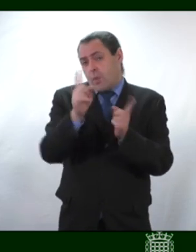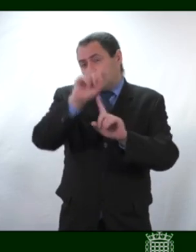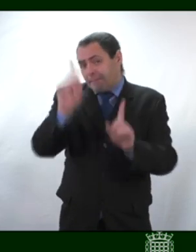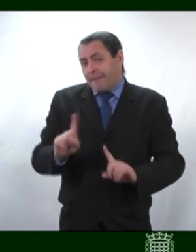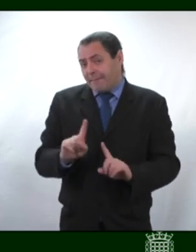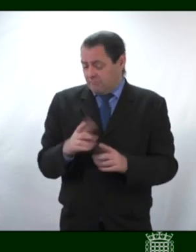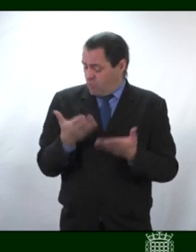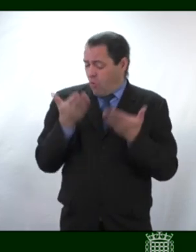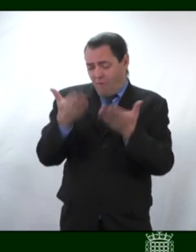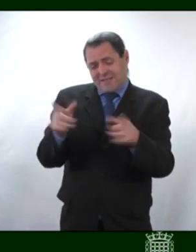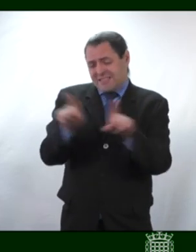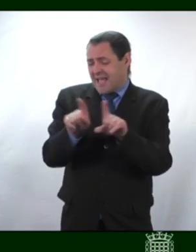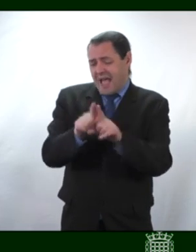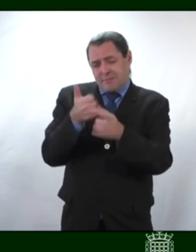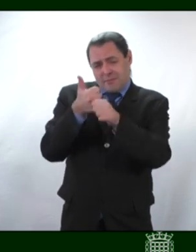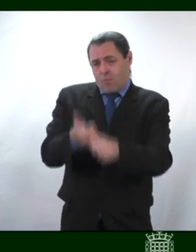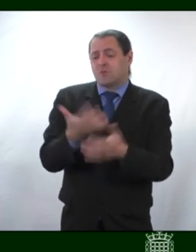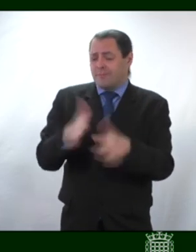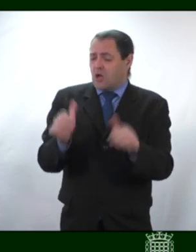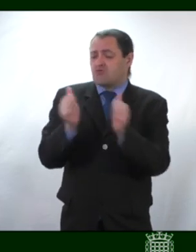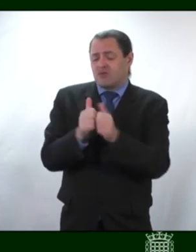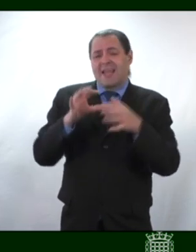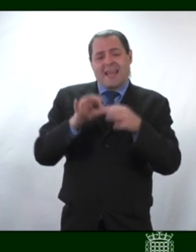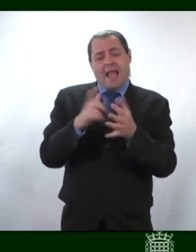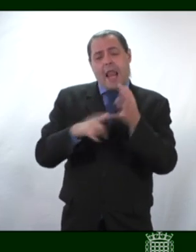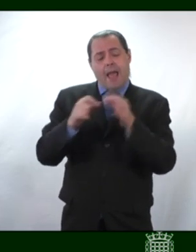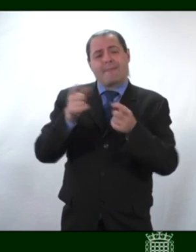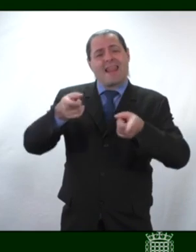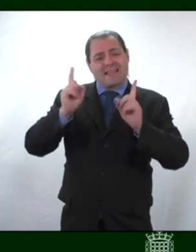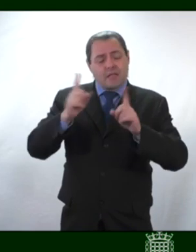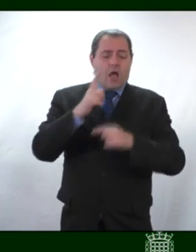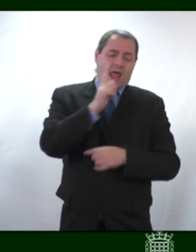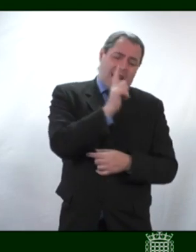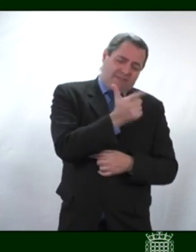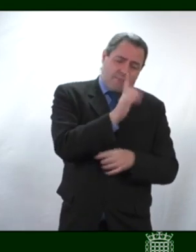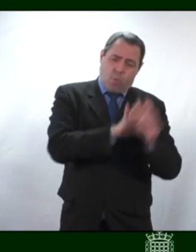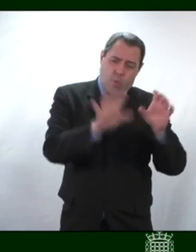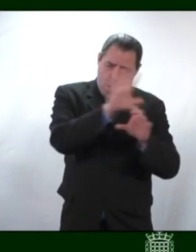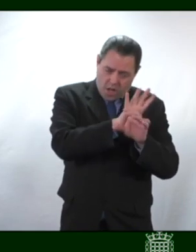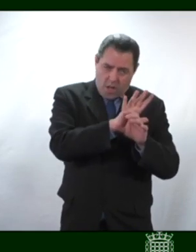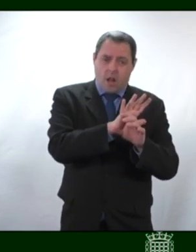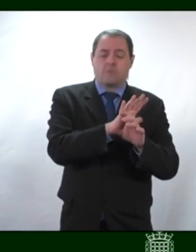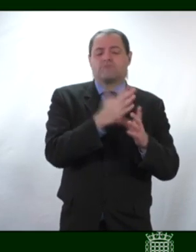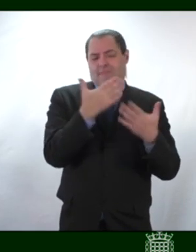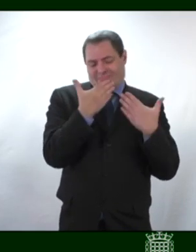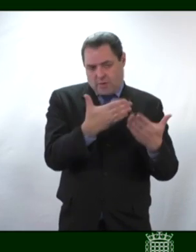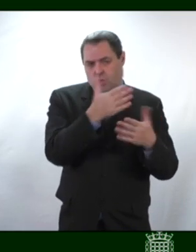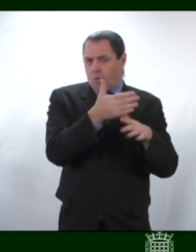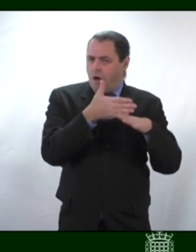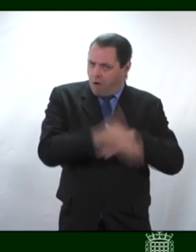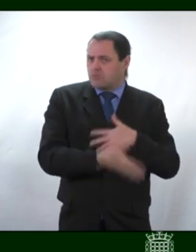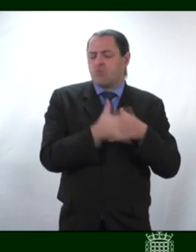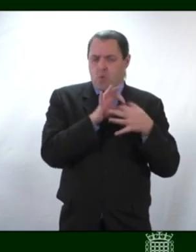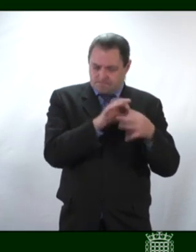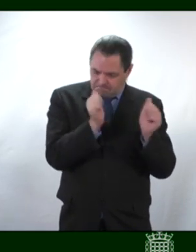same support that was agreed with the Labour leadership of the Liverpool City region, and I commend them for their work, and was